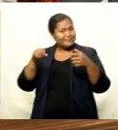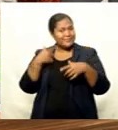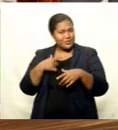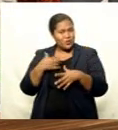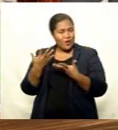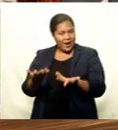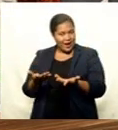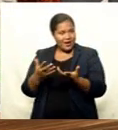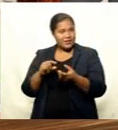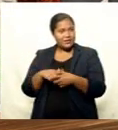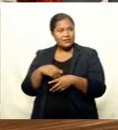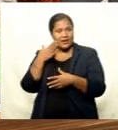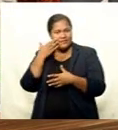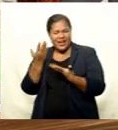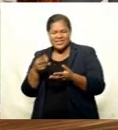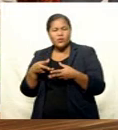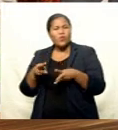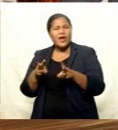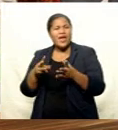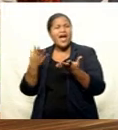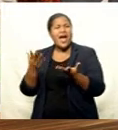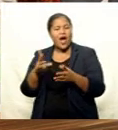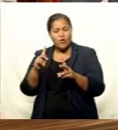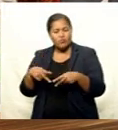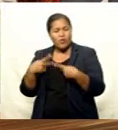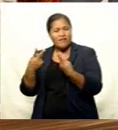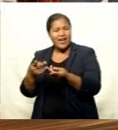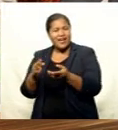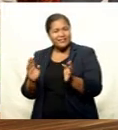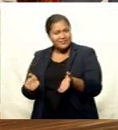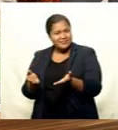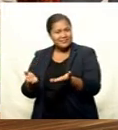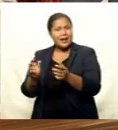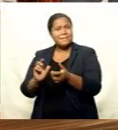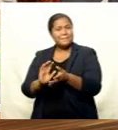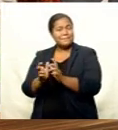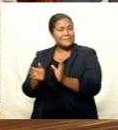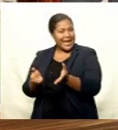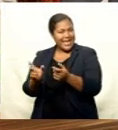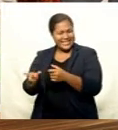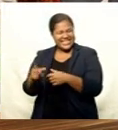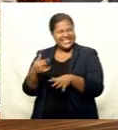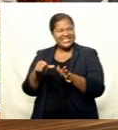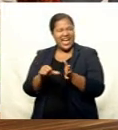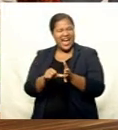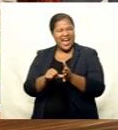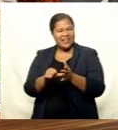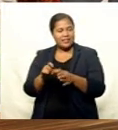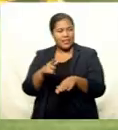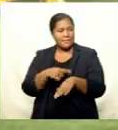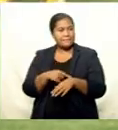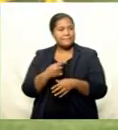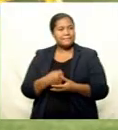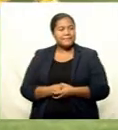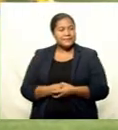reserves and is now finding new ways to provide for players during this difficult time. Talay Matarikula with this